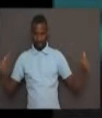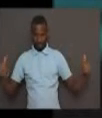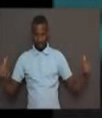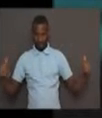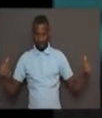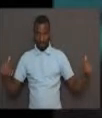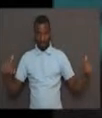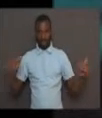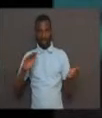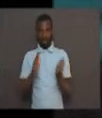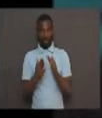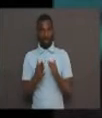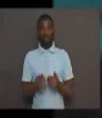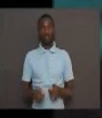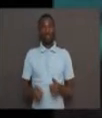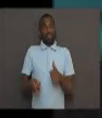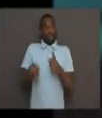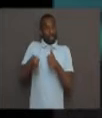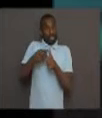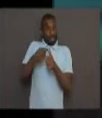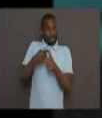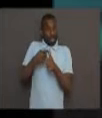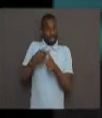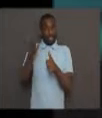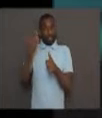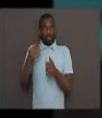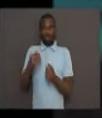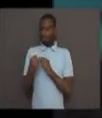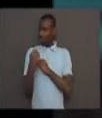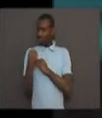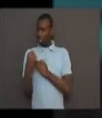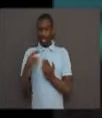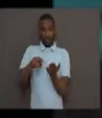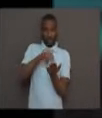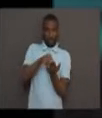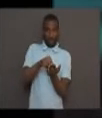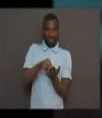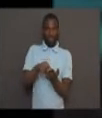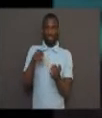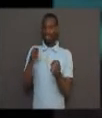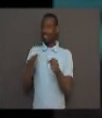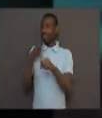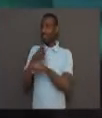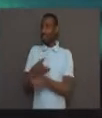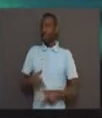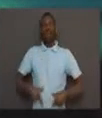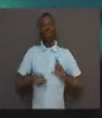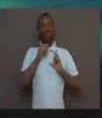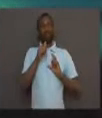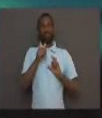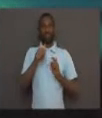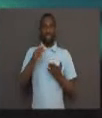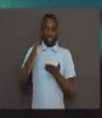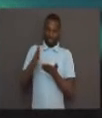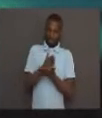strong nuclear force can no longer cause them to interact. In